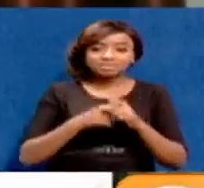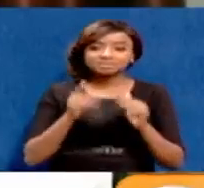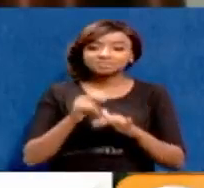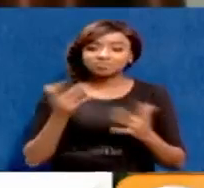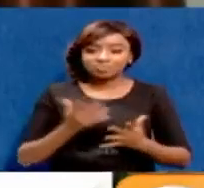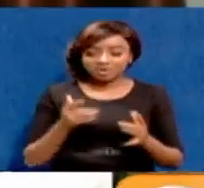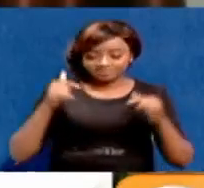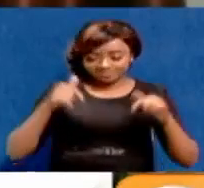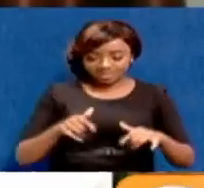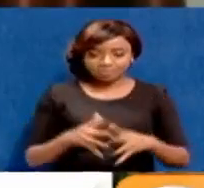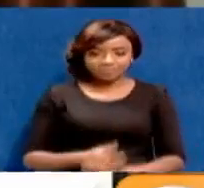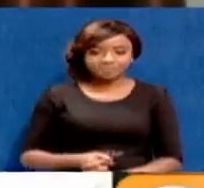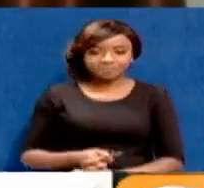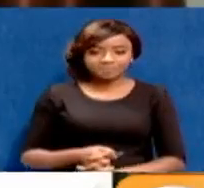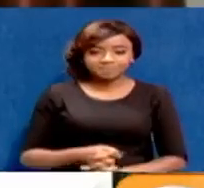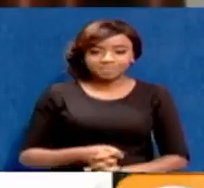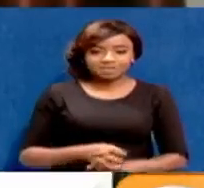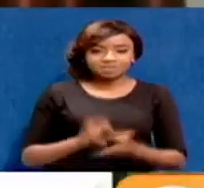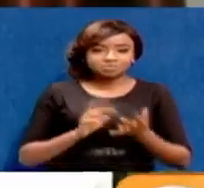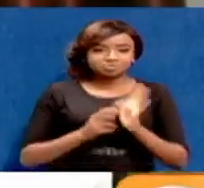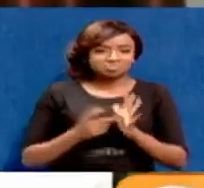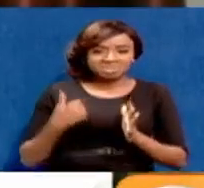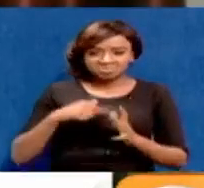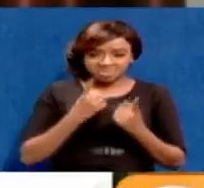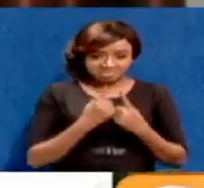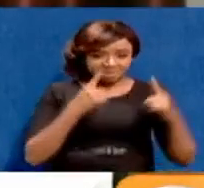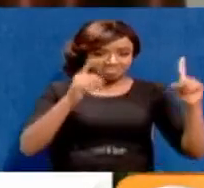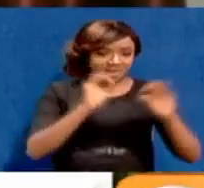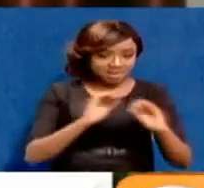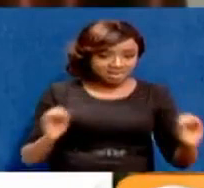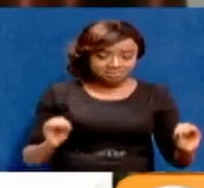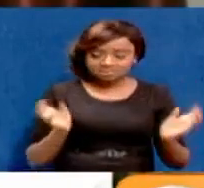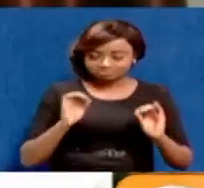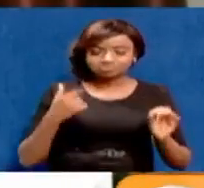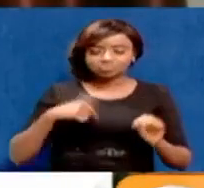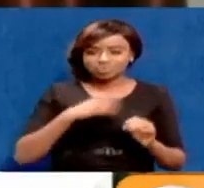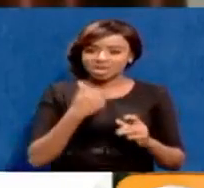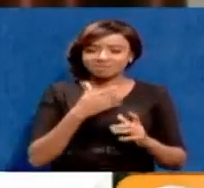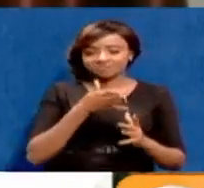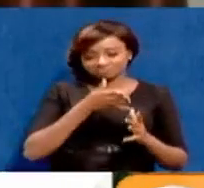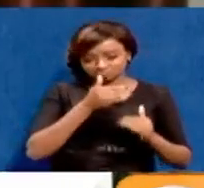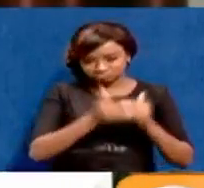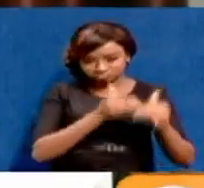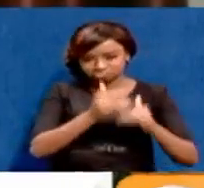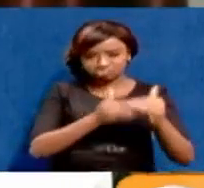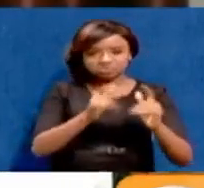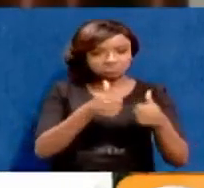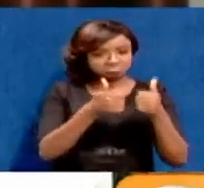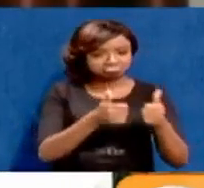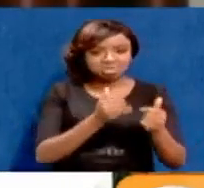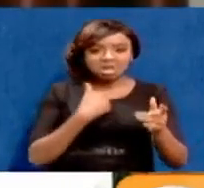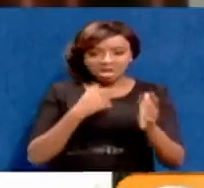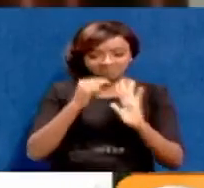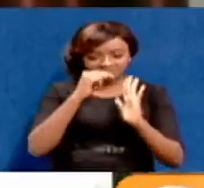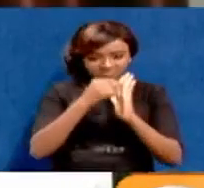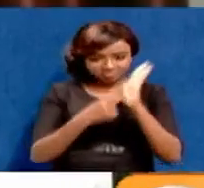point is where we are. So I will not say we are not succeeding as a commission. We are facing the right direction. We are lining up the